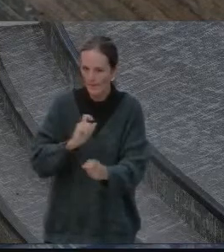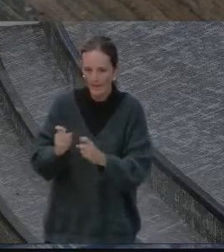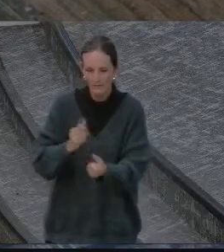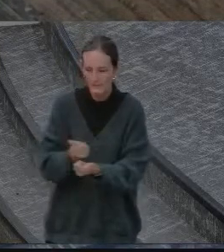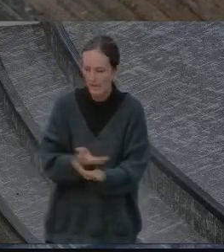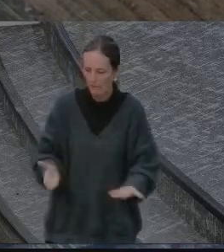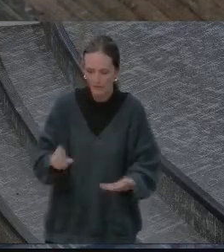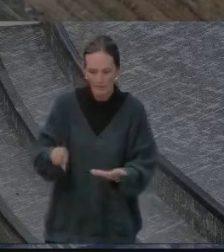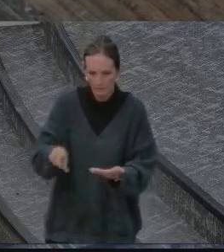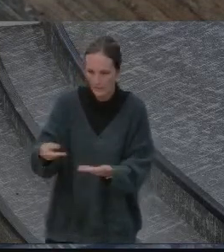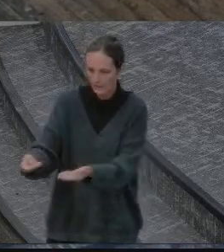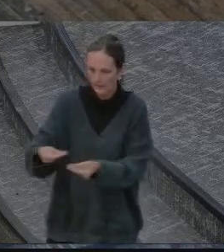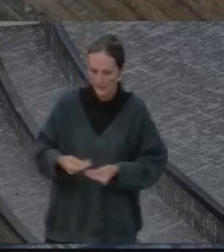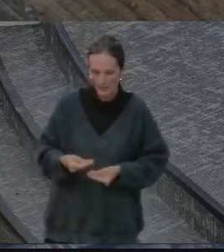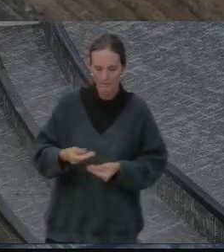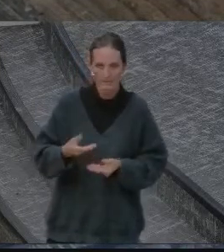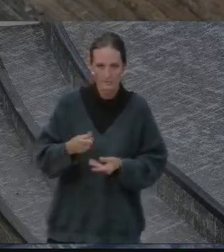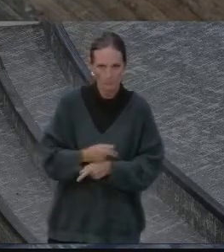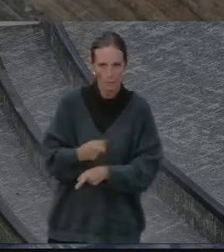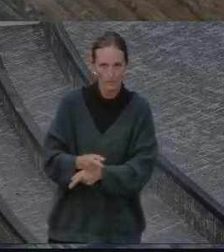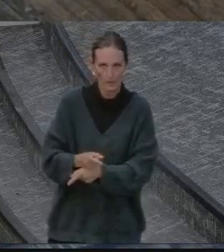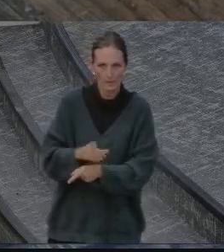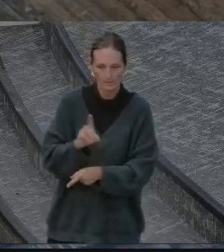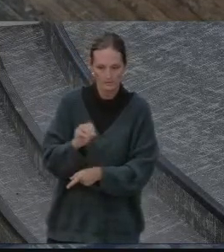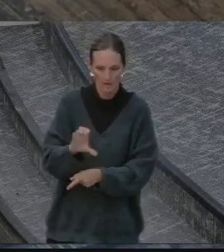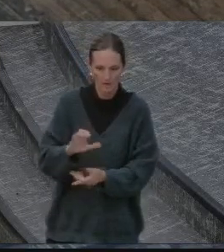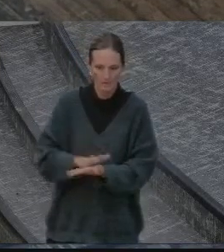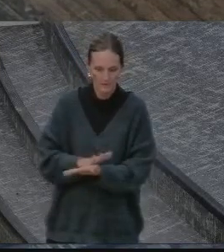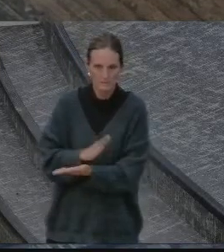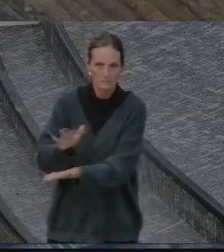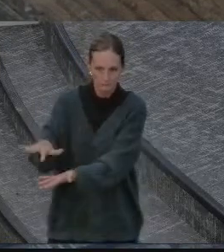the appropriate documentation.